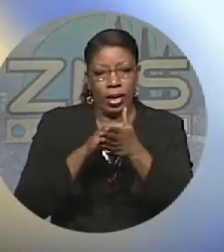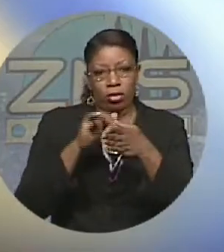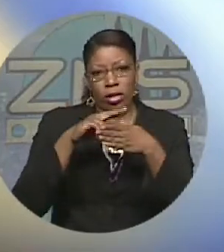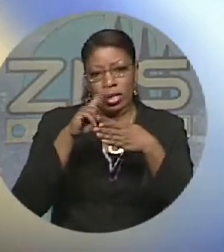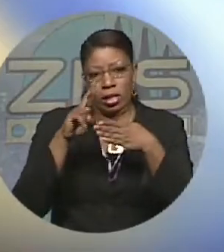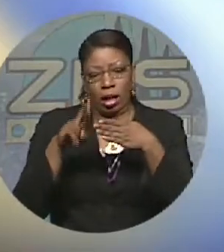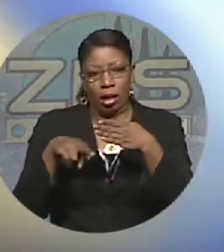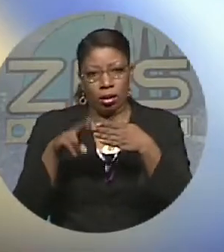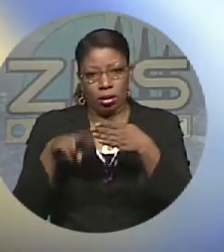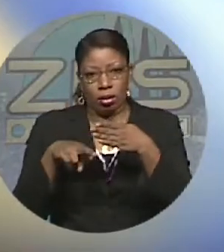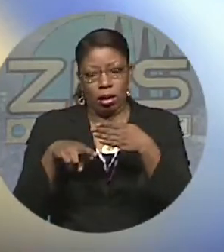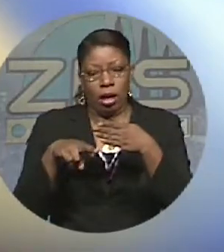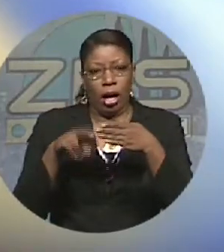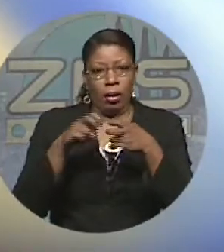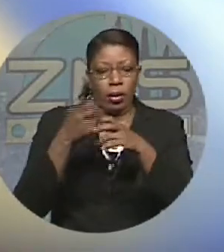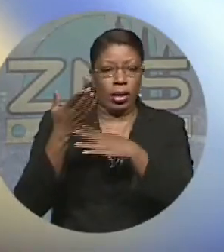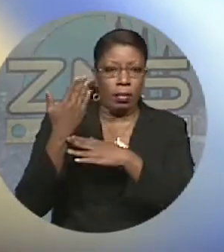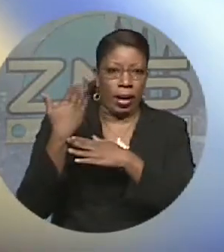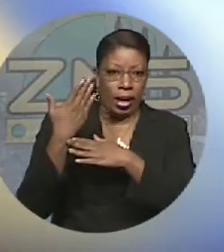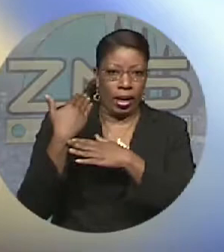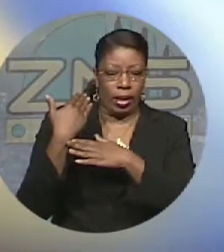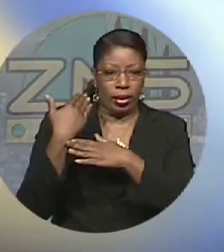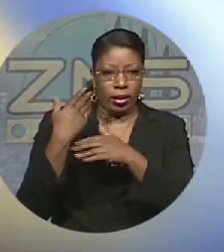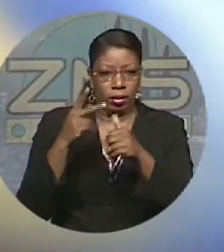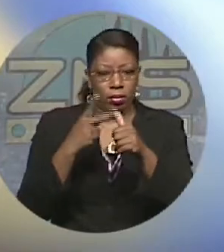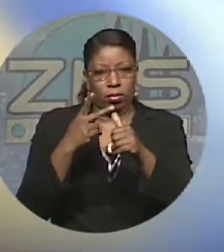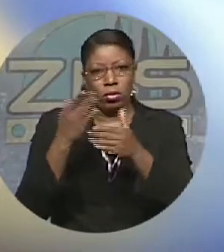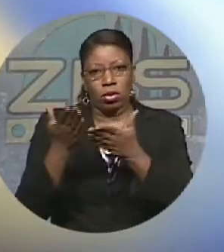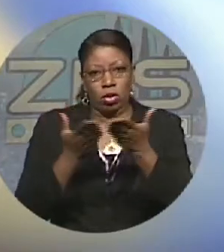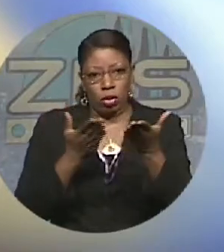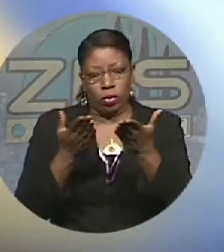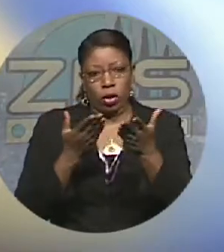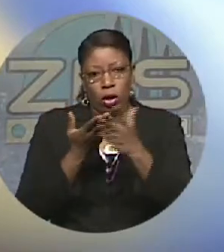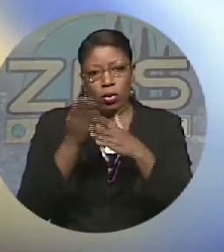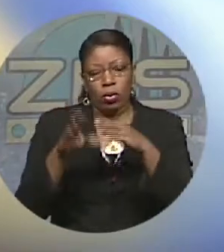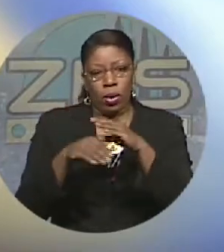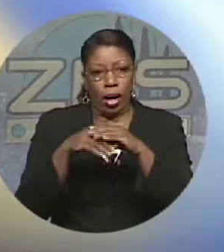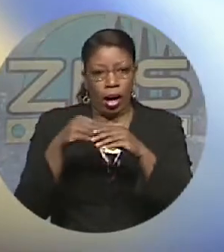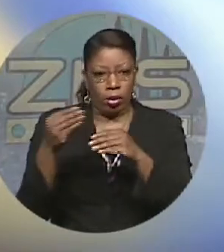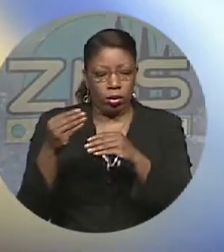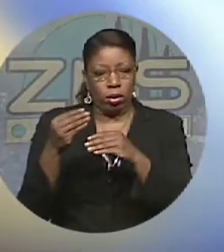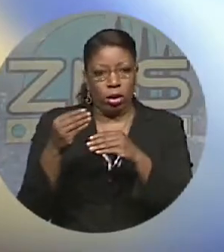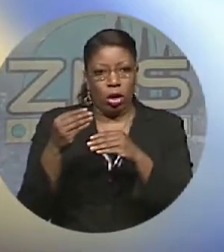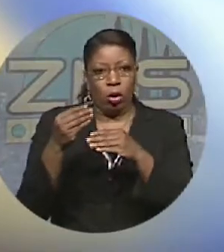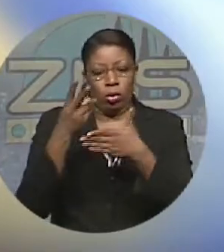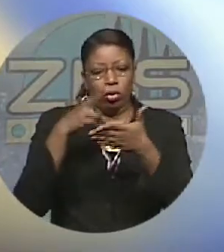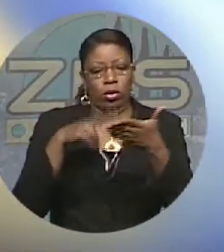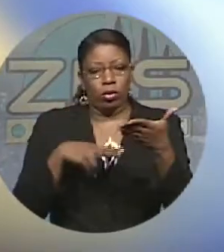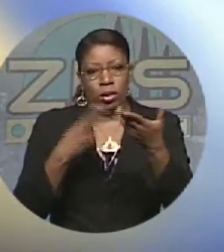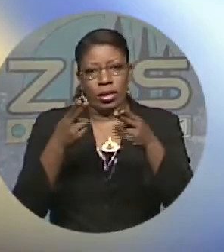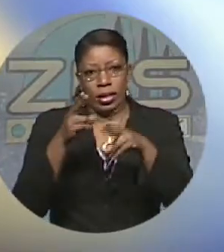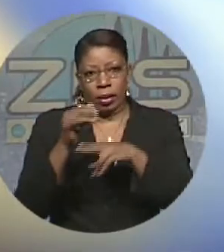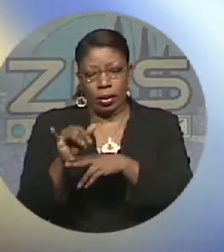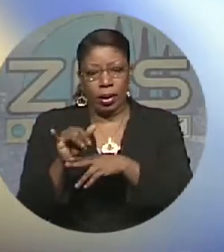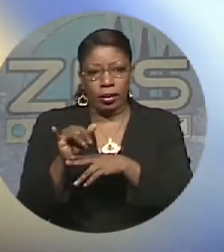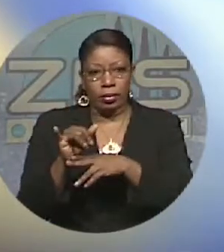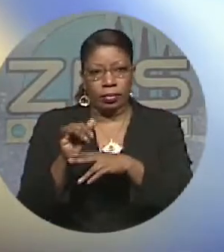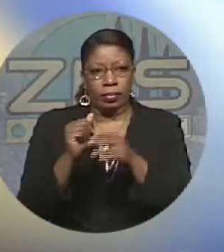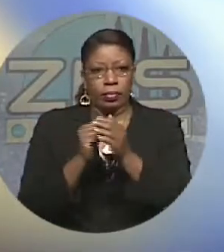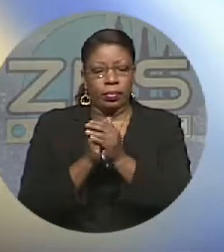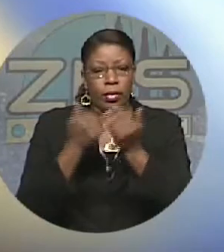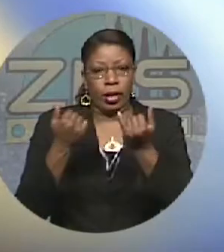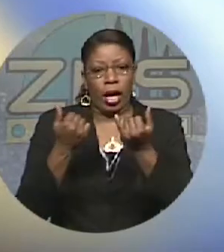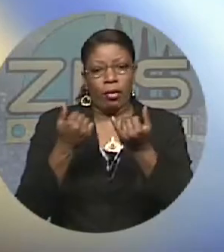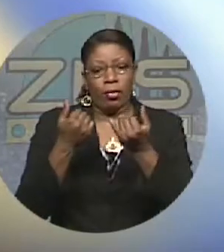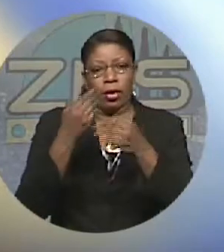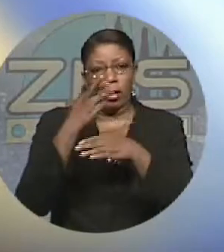of acquisitions in the past, there have been a duplication of services throughout the footprint, for which a review is underway. Now, as for branch